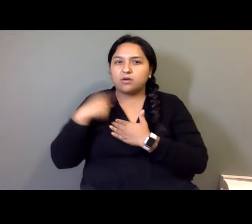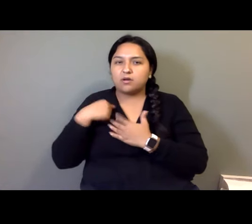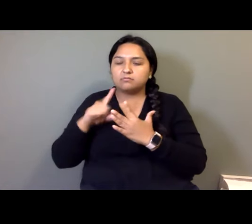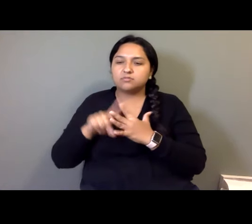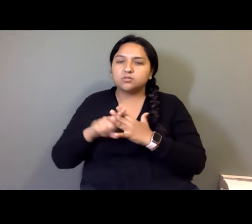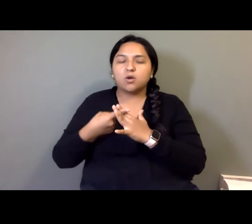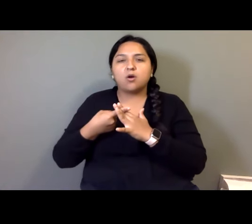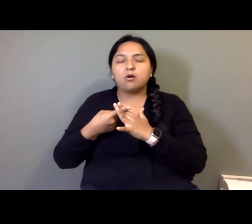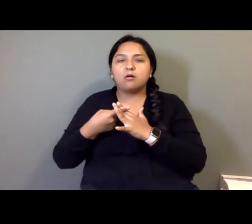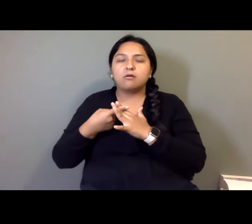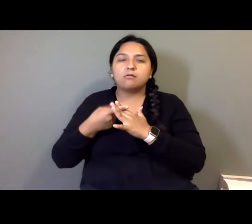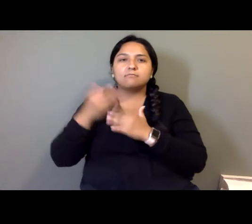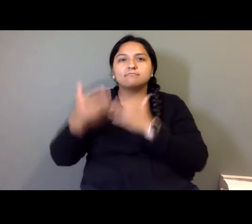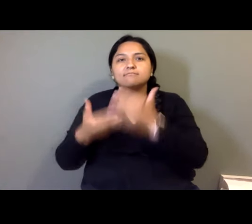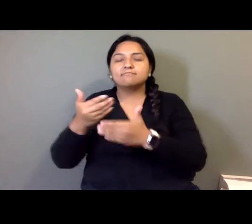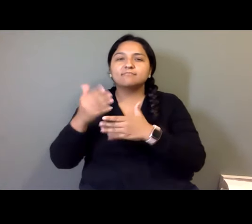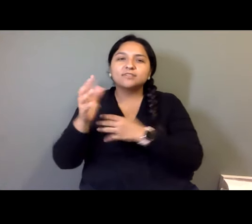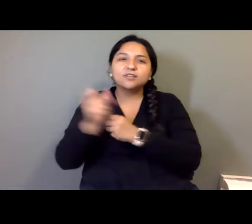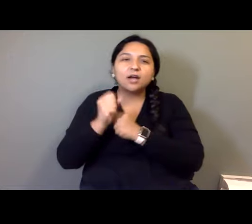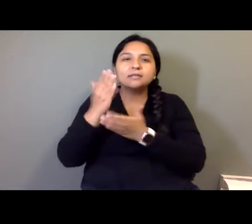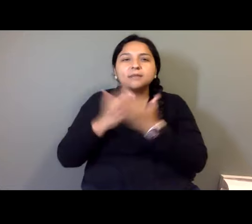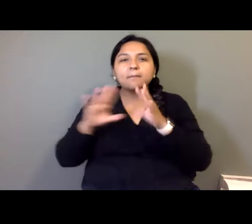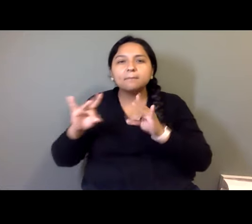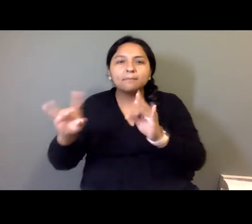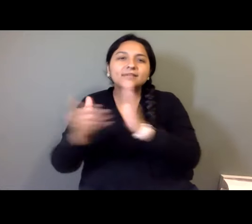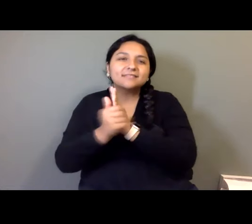kind of like podcast and filming skills from.